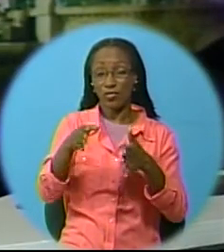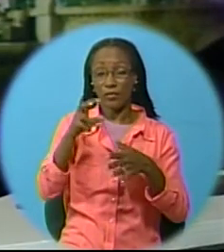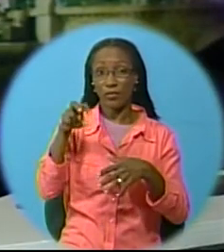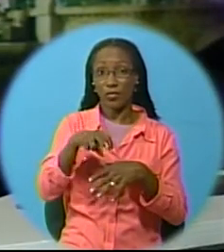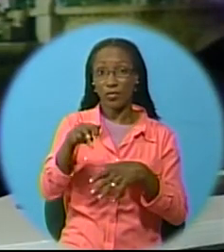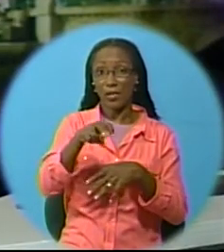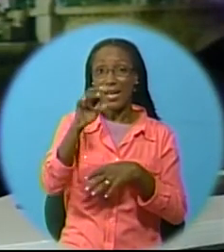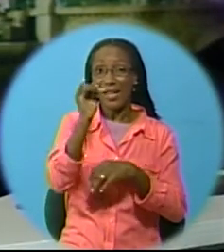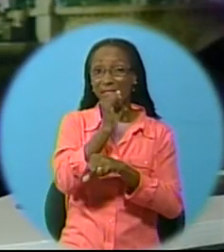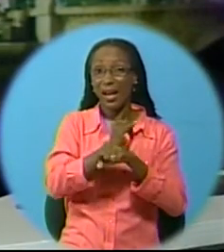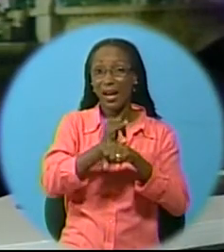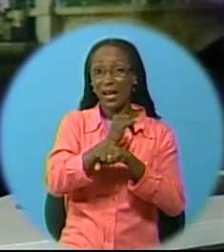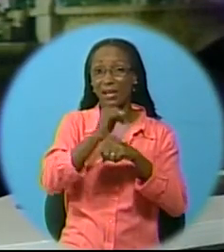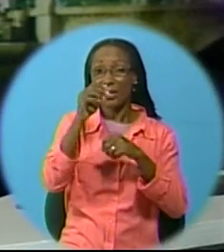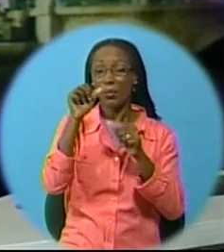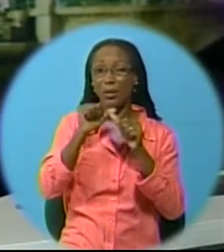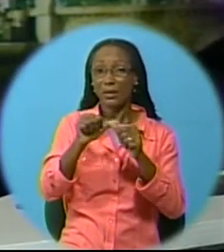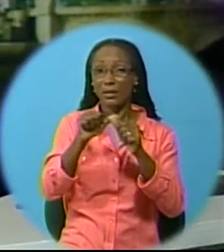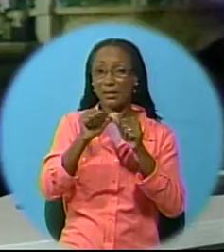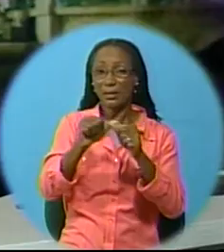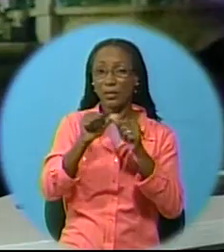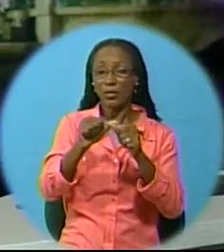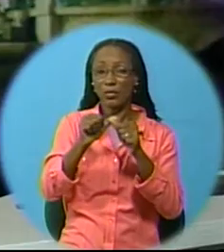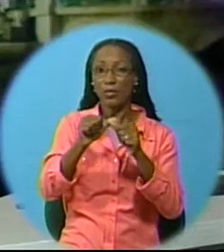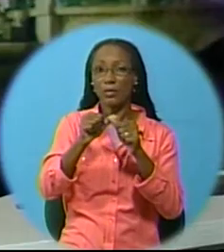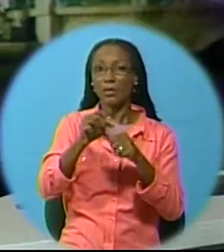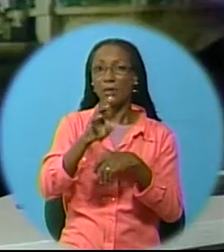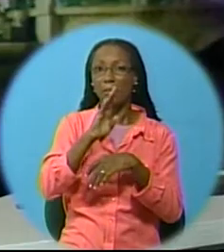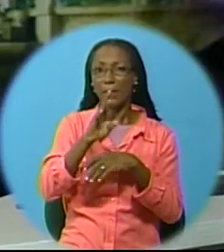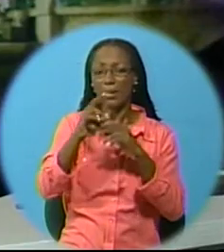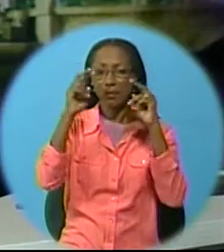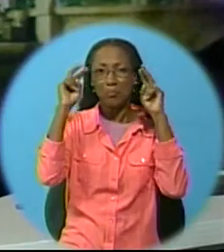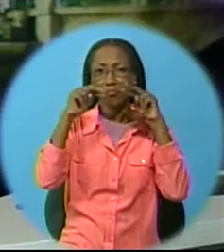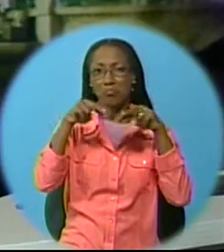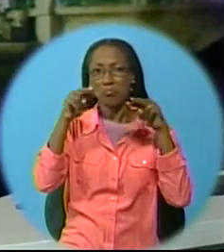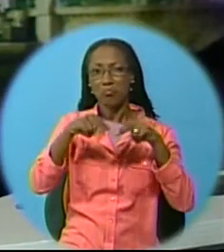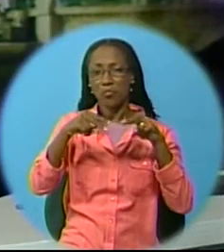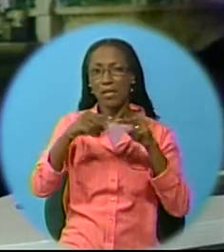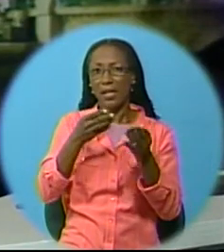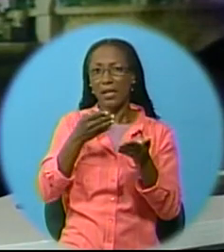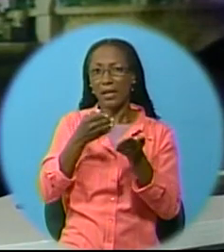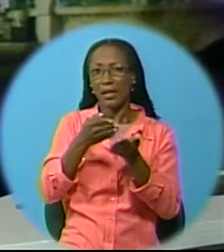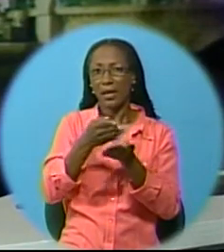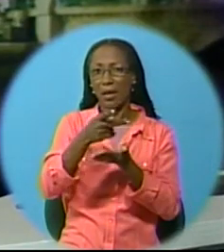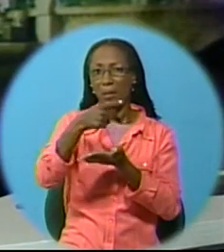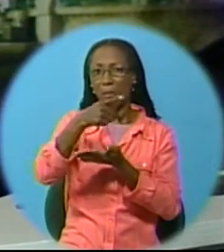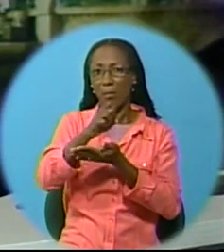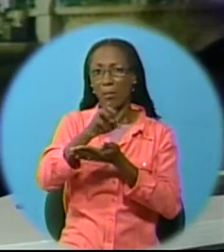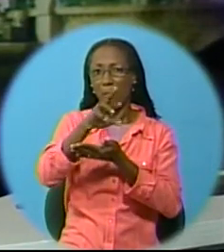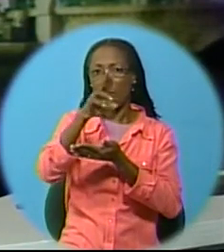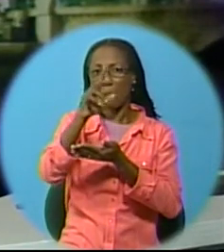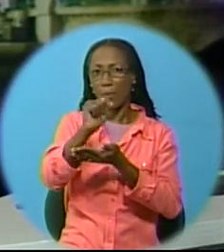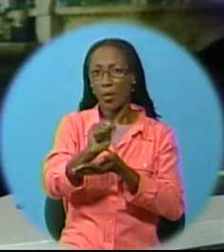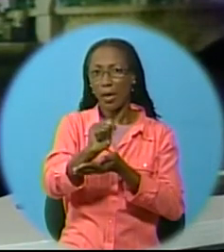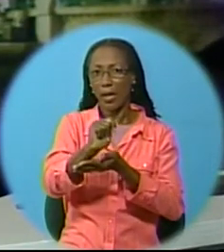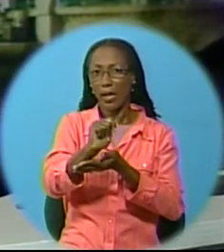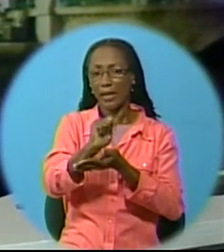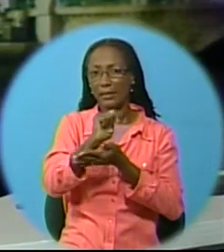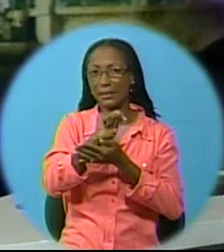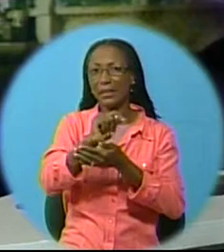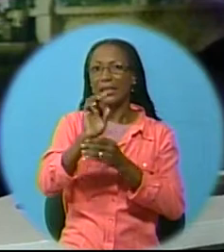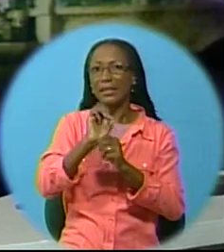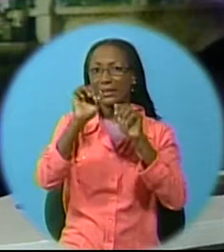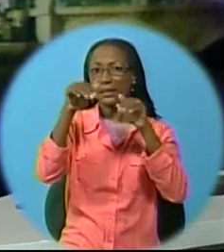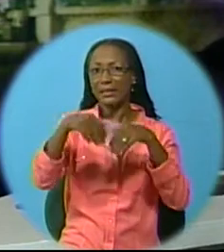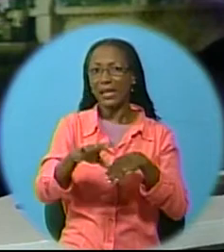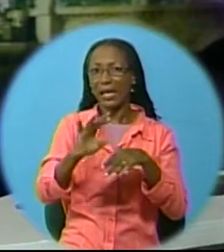on strict monitoring measures at the ports of entry instead of banning people from the most affected countries. The minister was wrapping up parliamentary